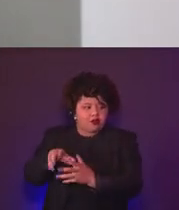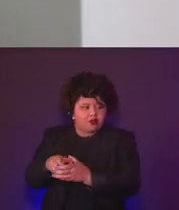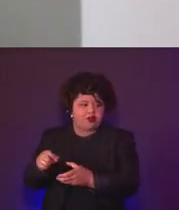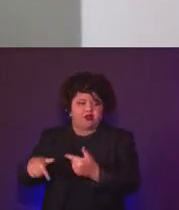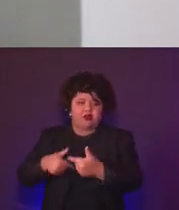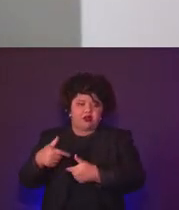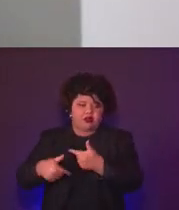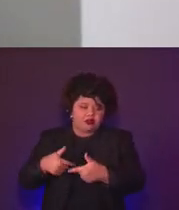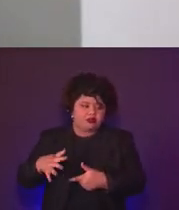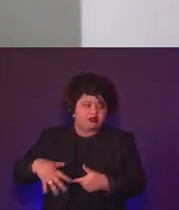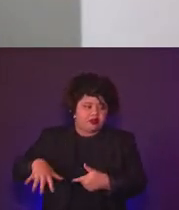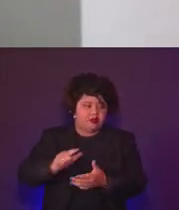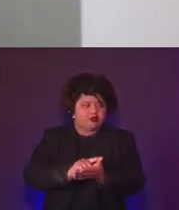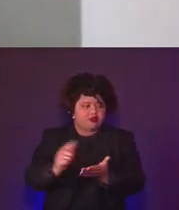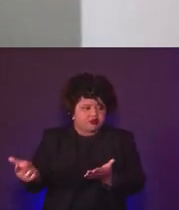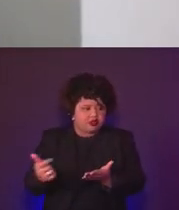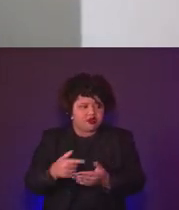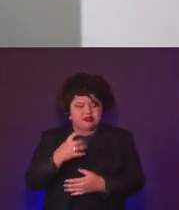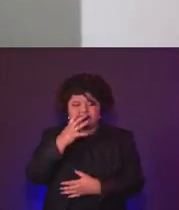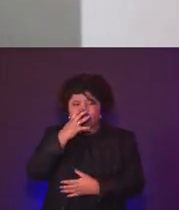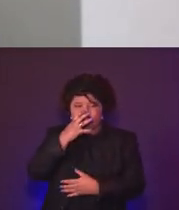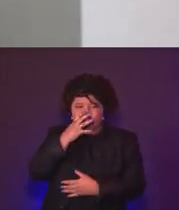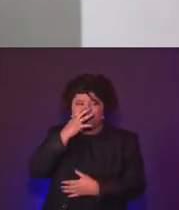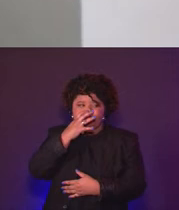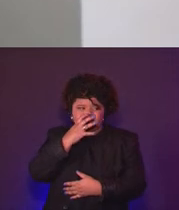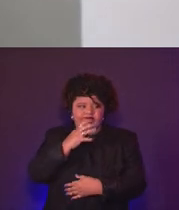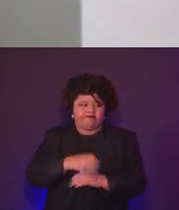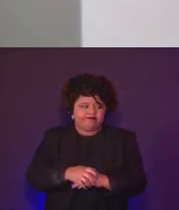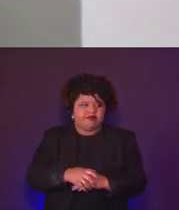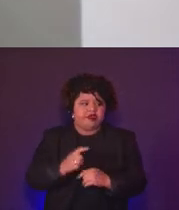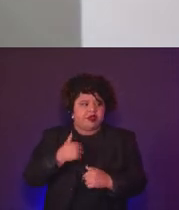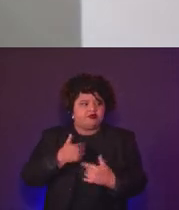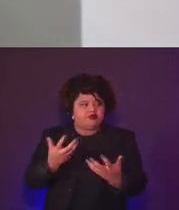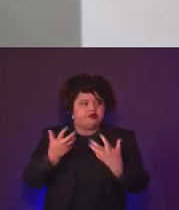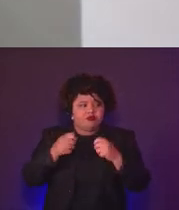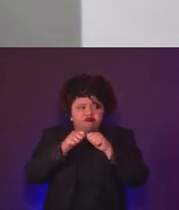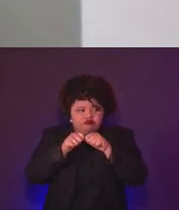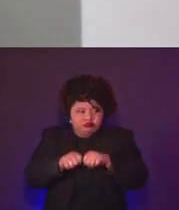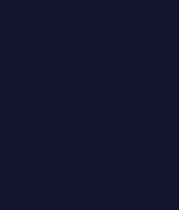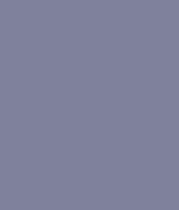Phil and, getting to share in what we were able to share in.